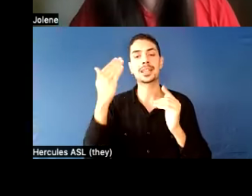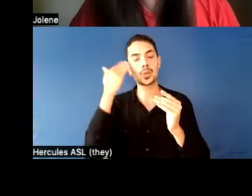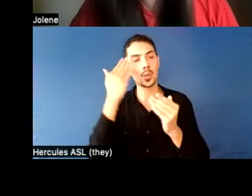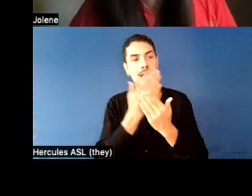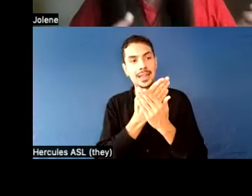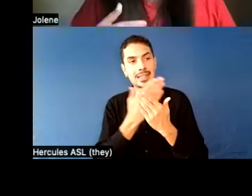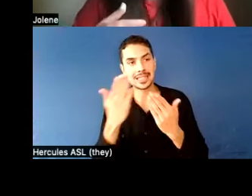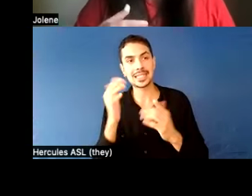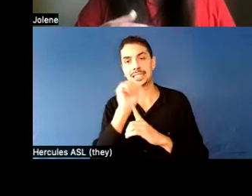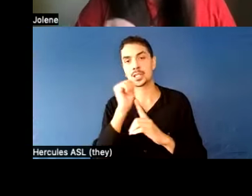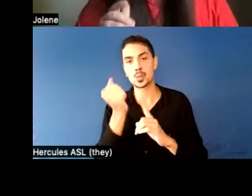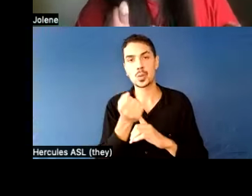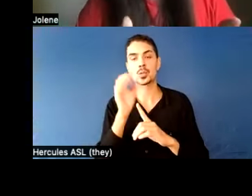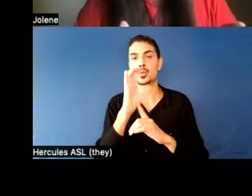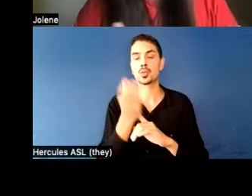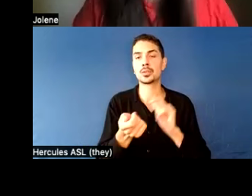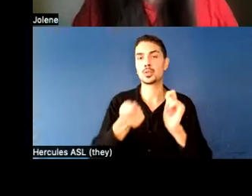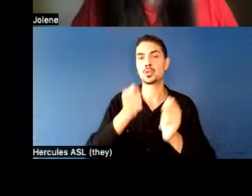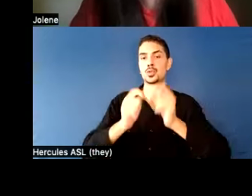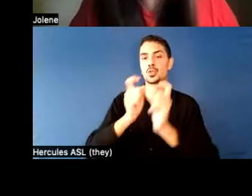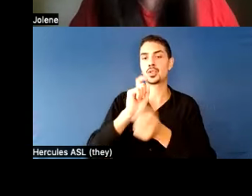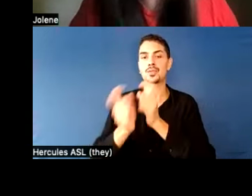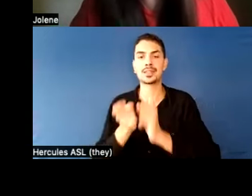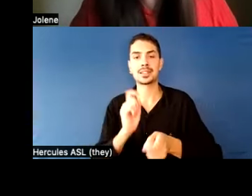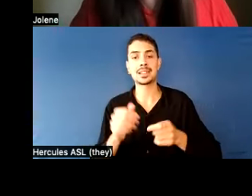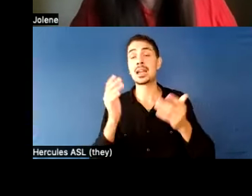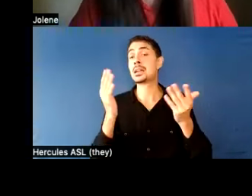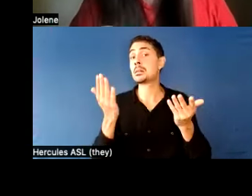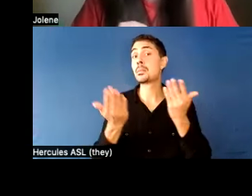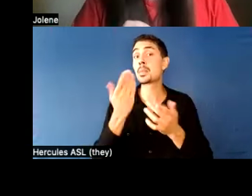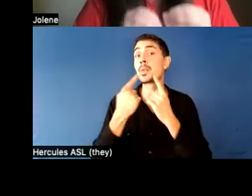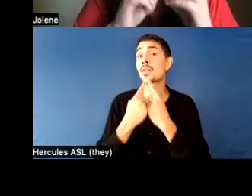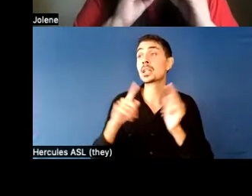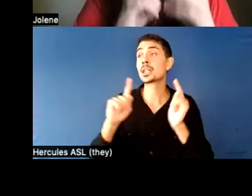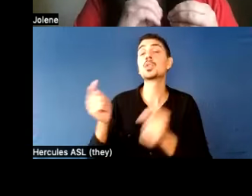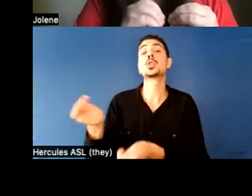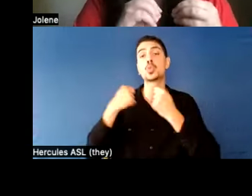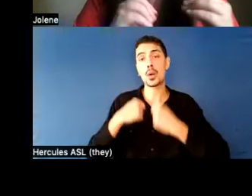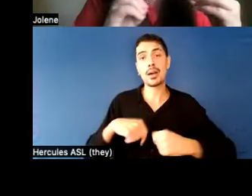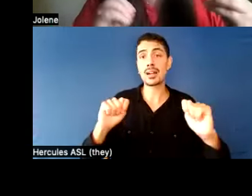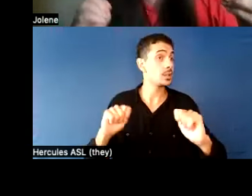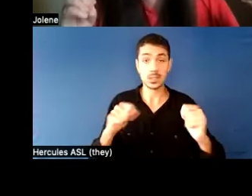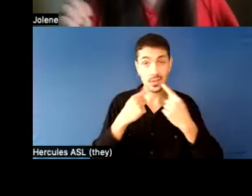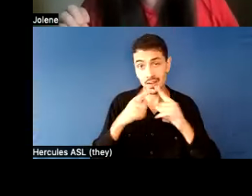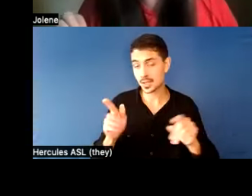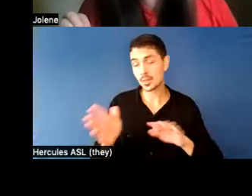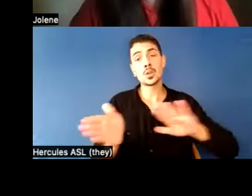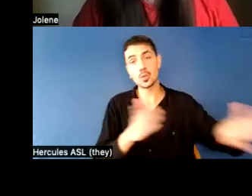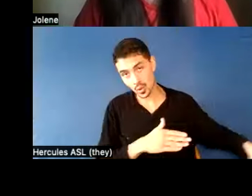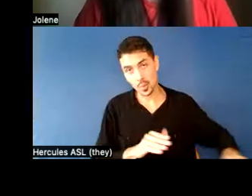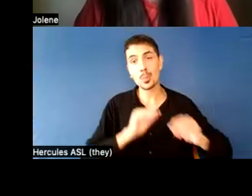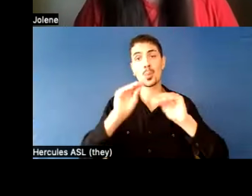that have been shown to be effective, you can try it out. It may not work in your community, but for people who are curious and who want to do